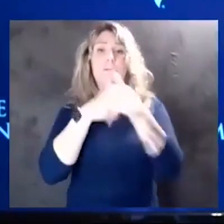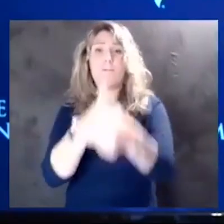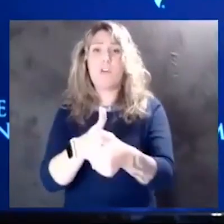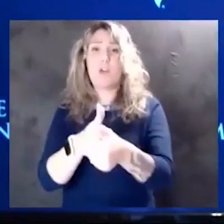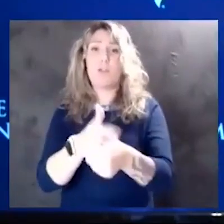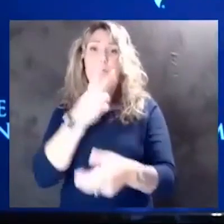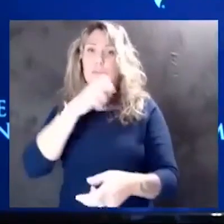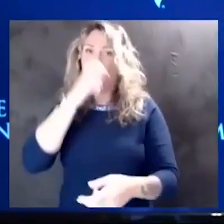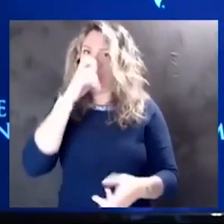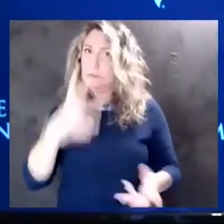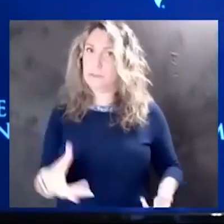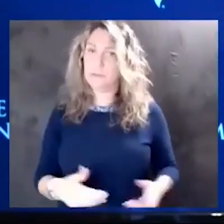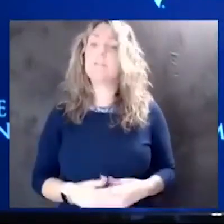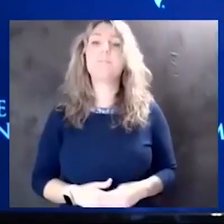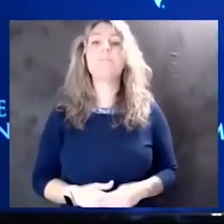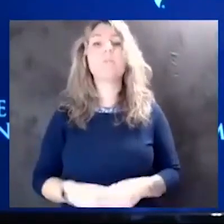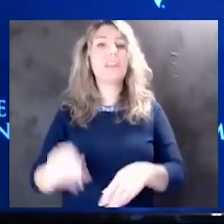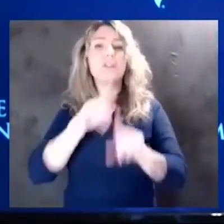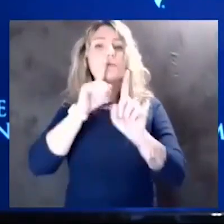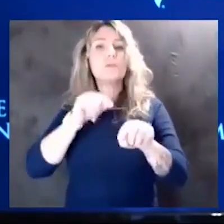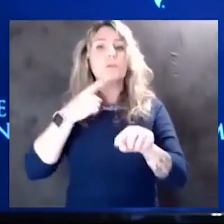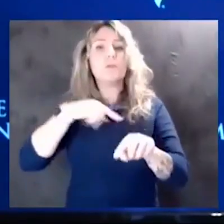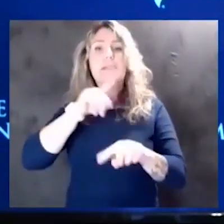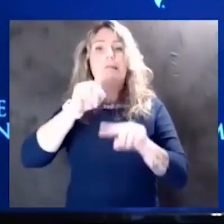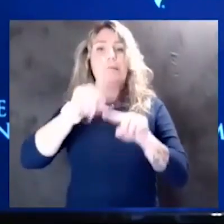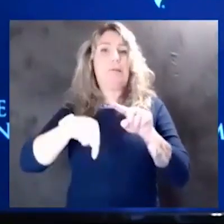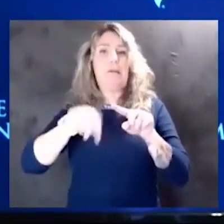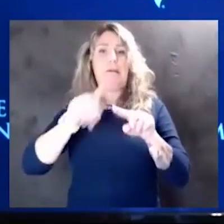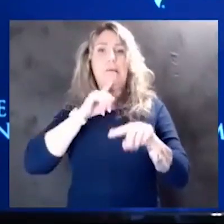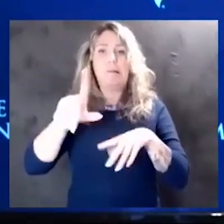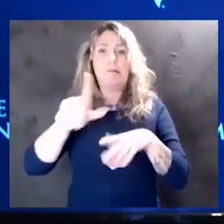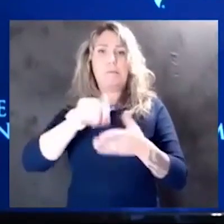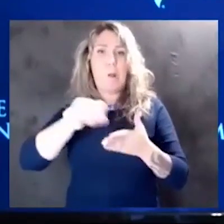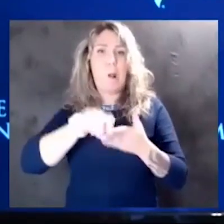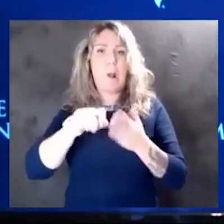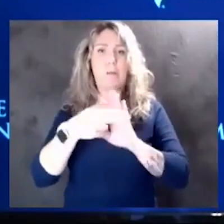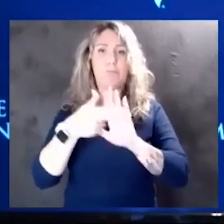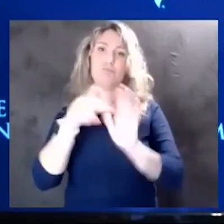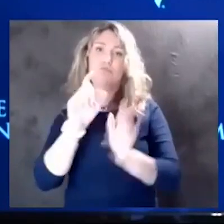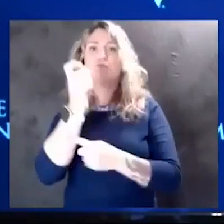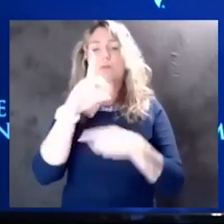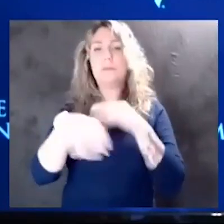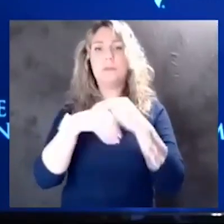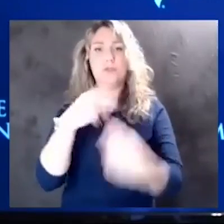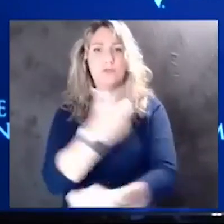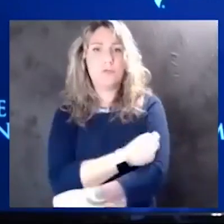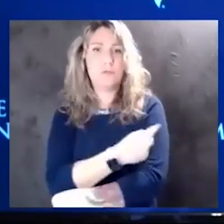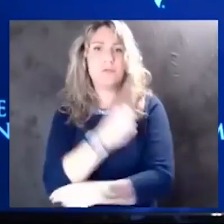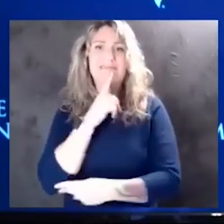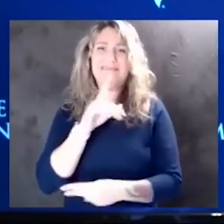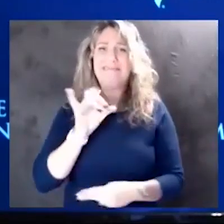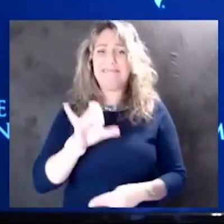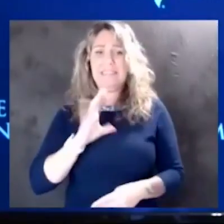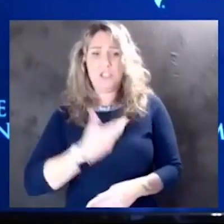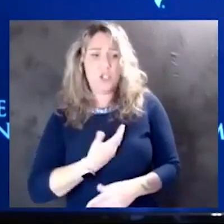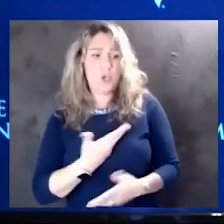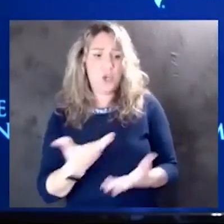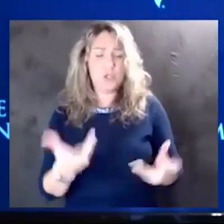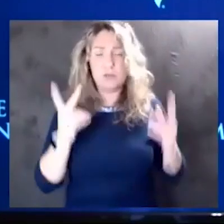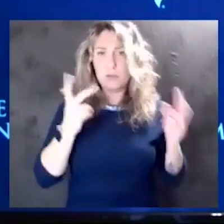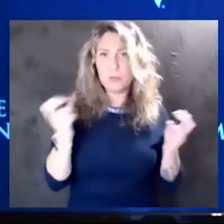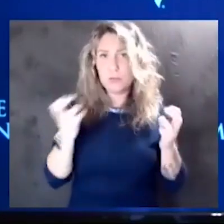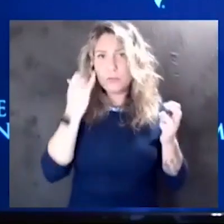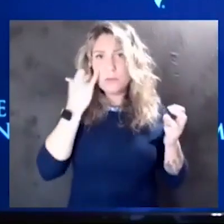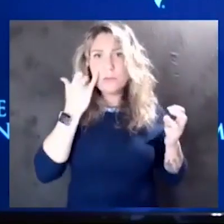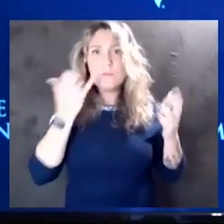And as a result, we really can't write for additional doses. Correct. And so that's been kind of our thing, is even if we think it may be the right thing to